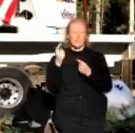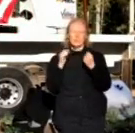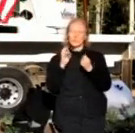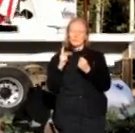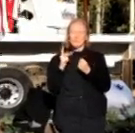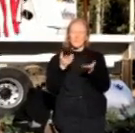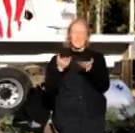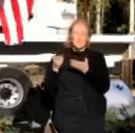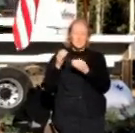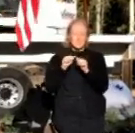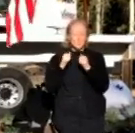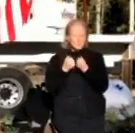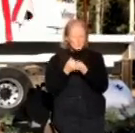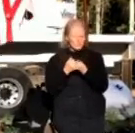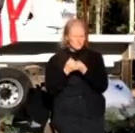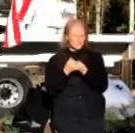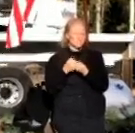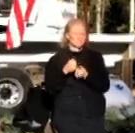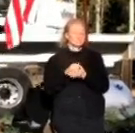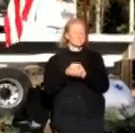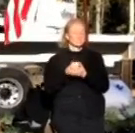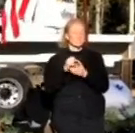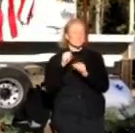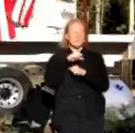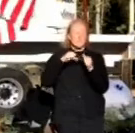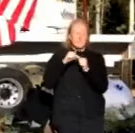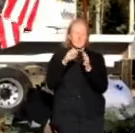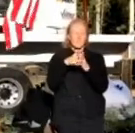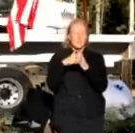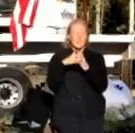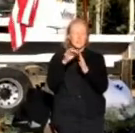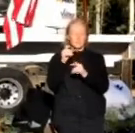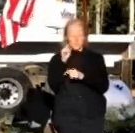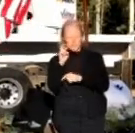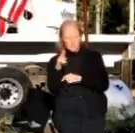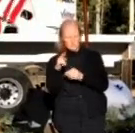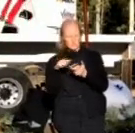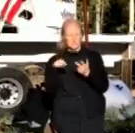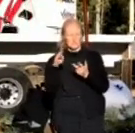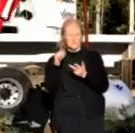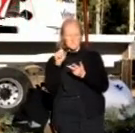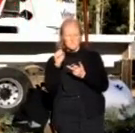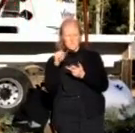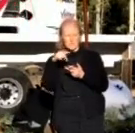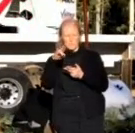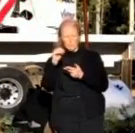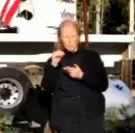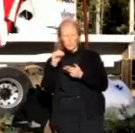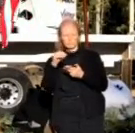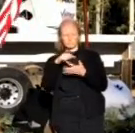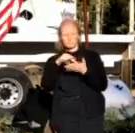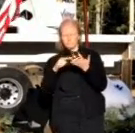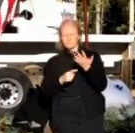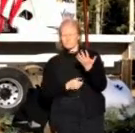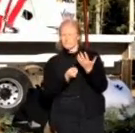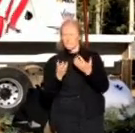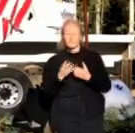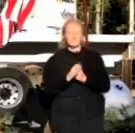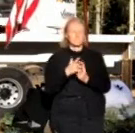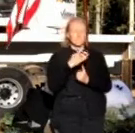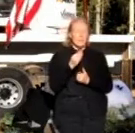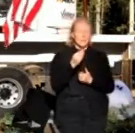Association, Great West Casualty Company, Society of American Foresters, Bass Pro Shops, and Santa Serve, to name a few. We're especially appreciative